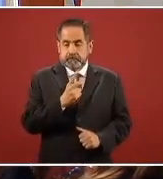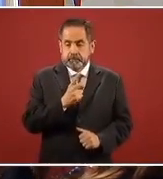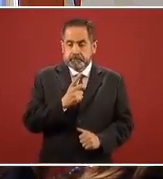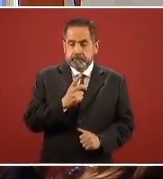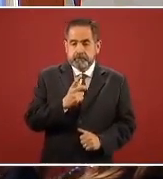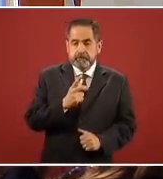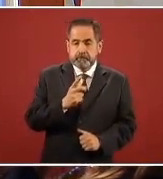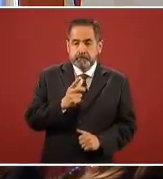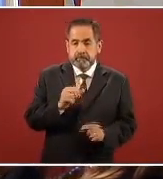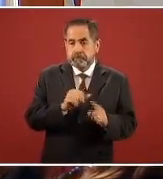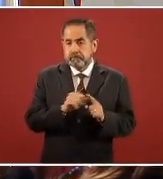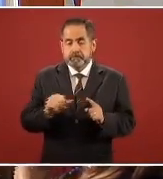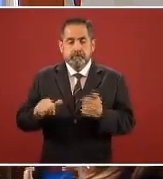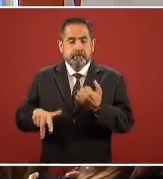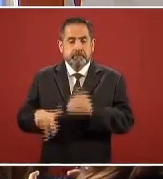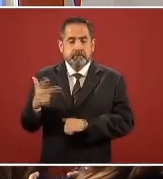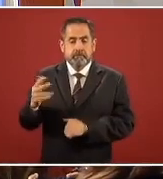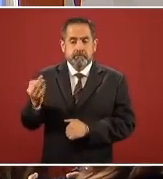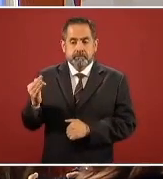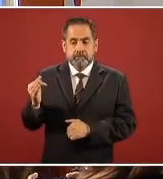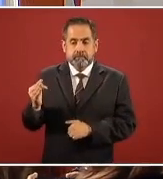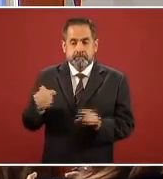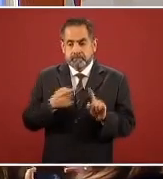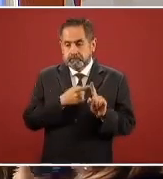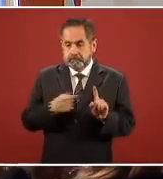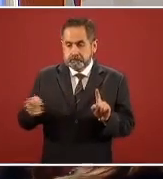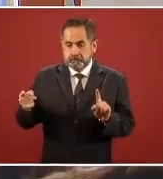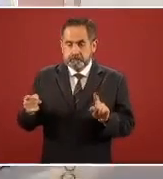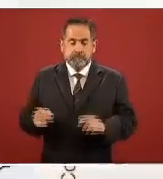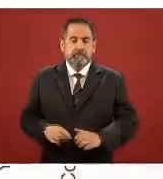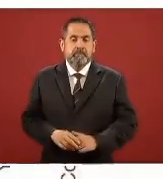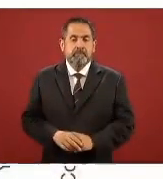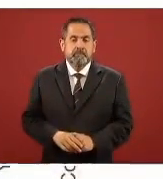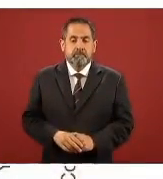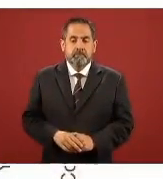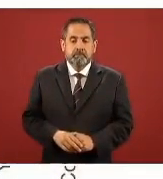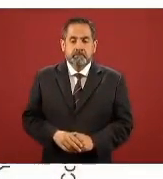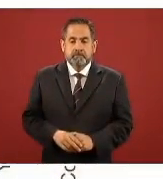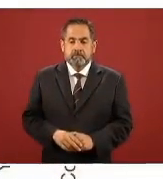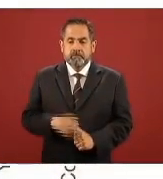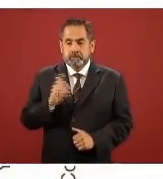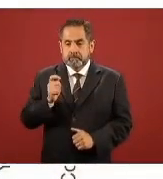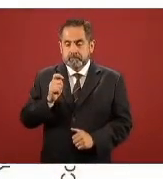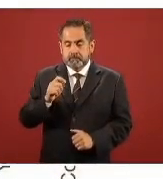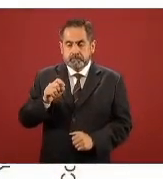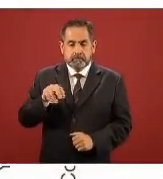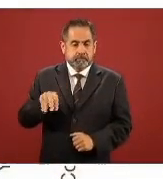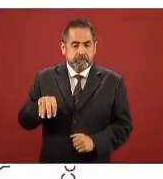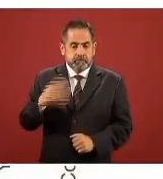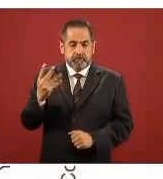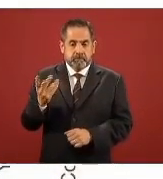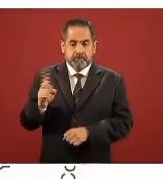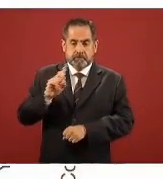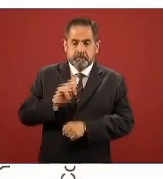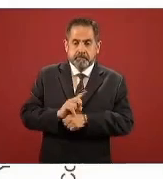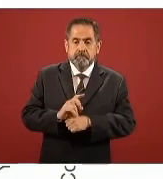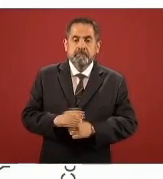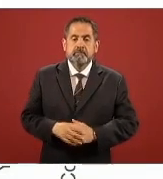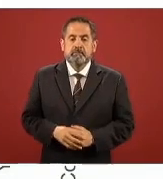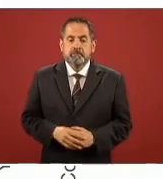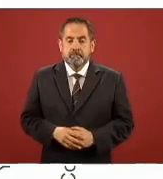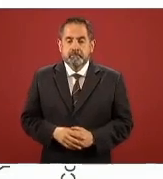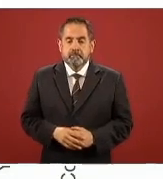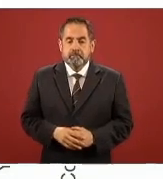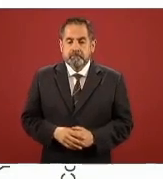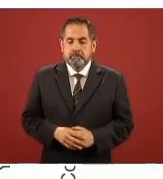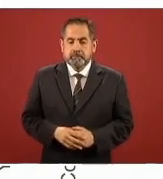the 31st of December de to the 13th of February. Estamos hablando de 14 días, ¿eh? And we're talking about 14 days.